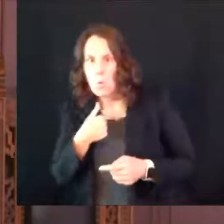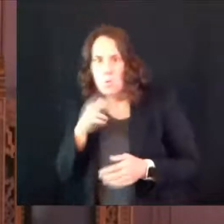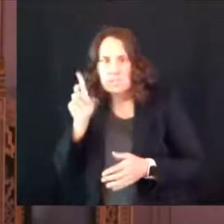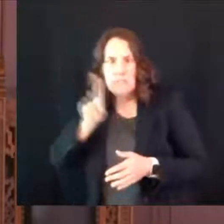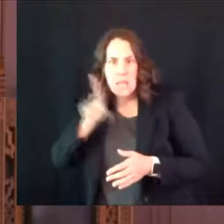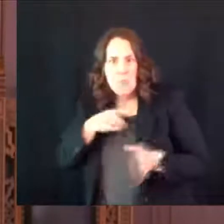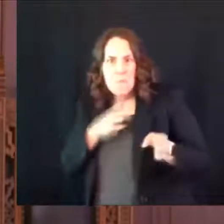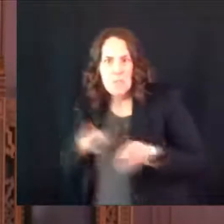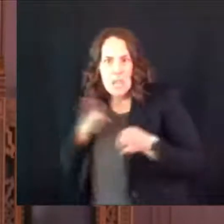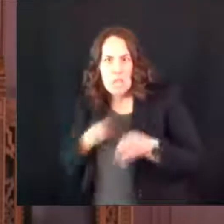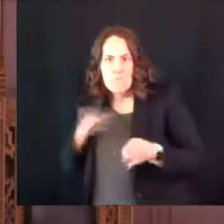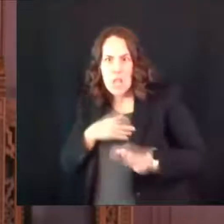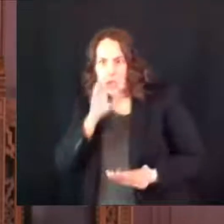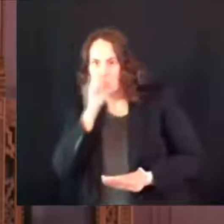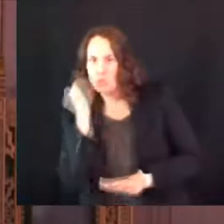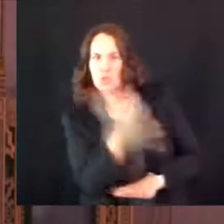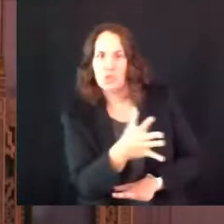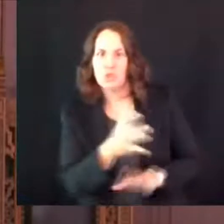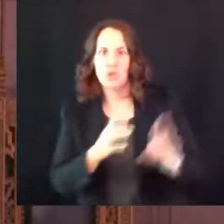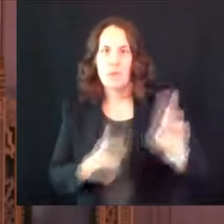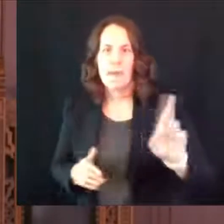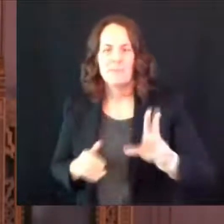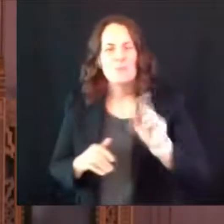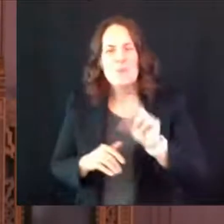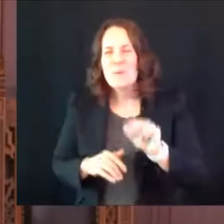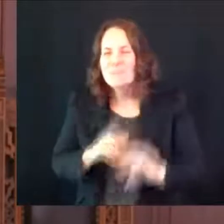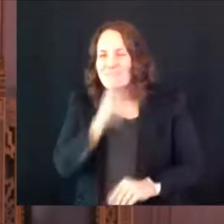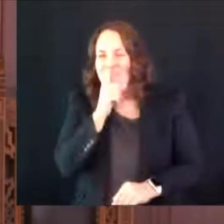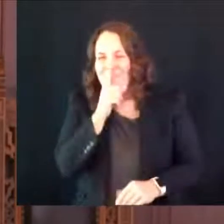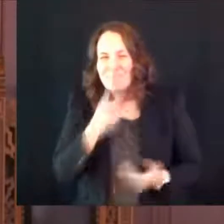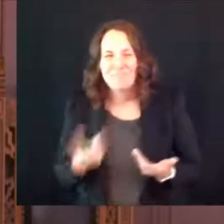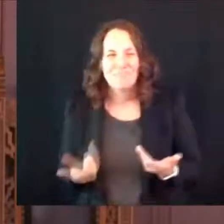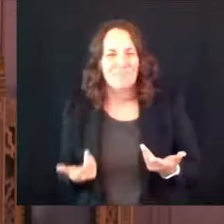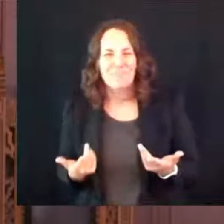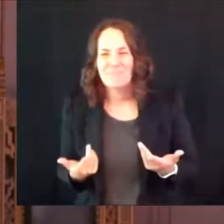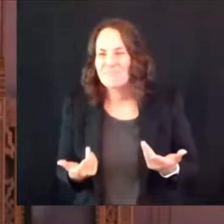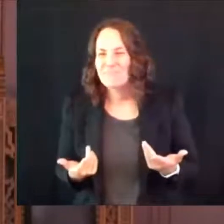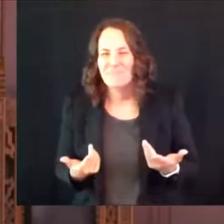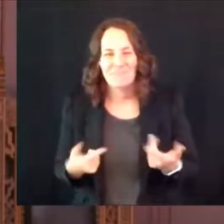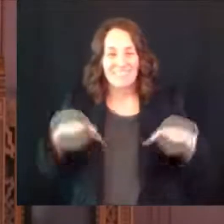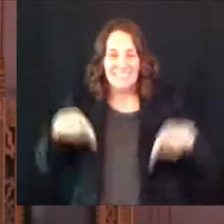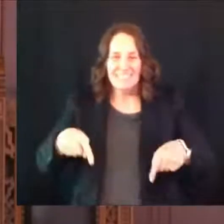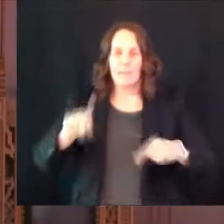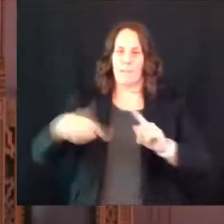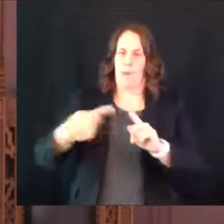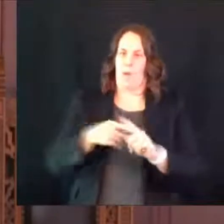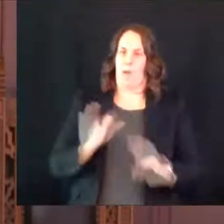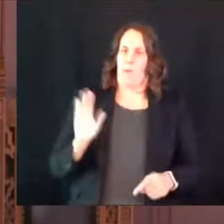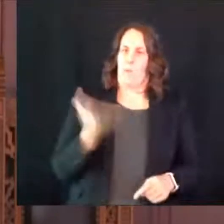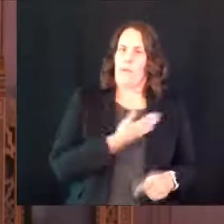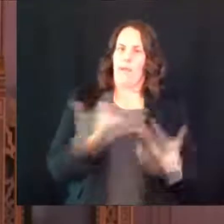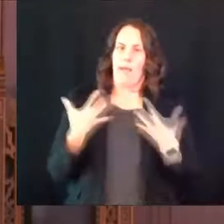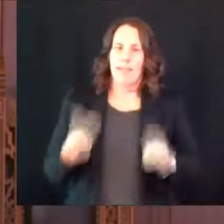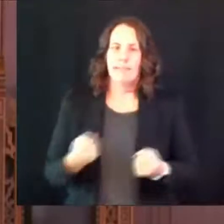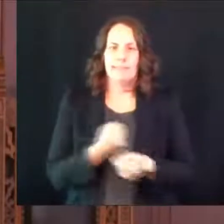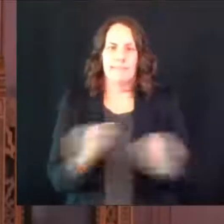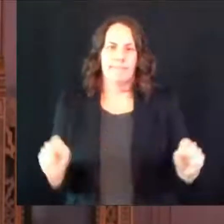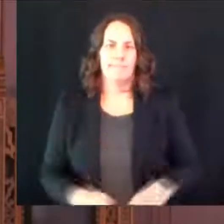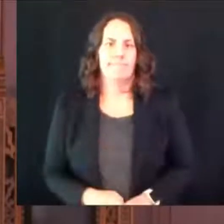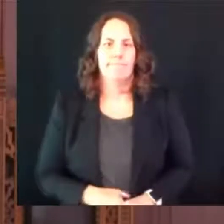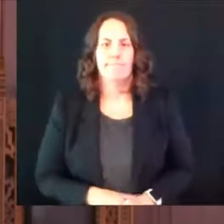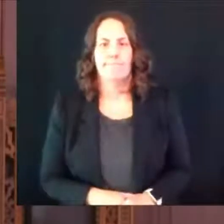person from getting it. What keeps people from getting disease and dying from the disease is